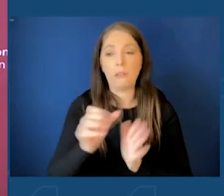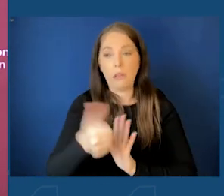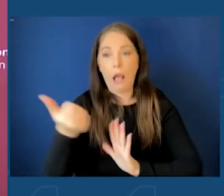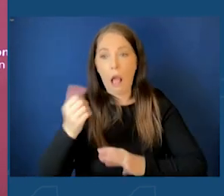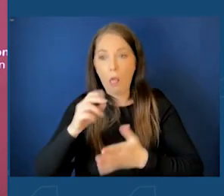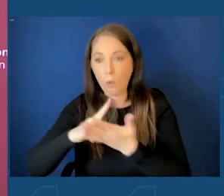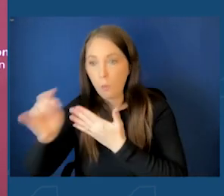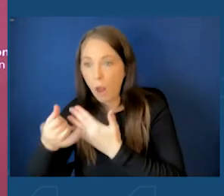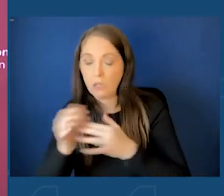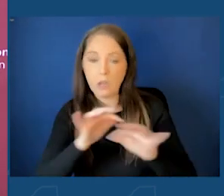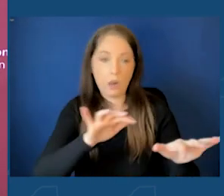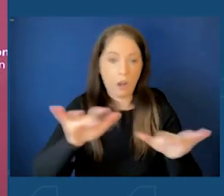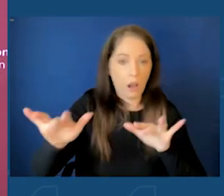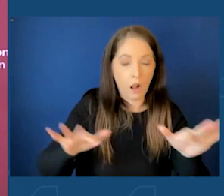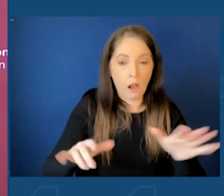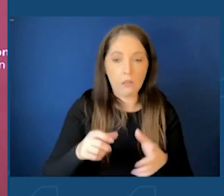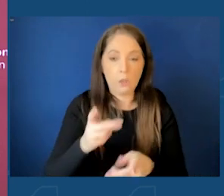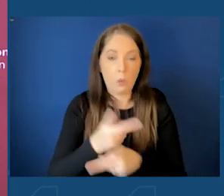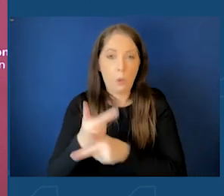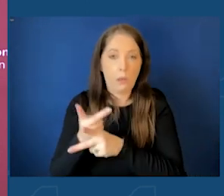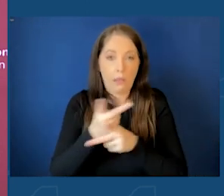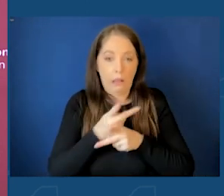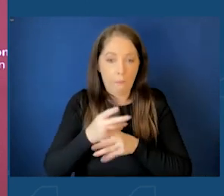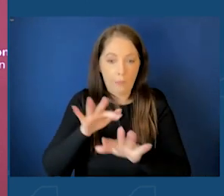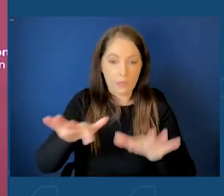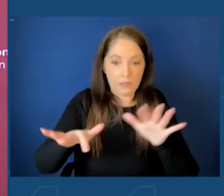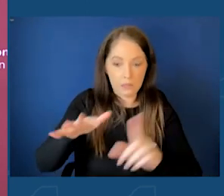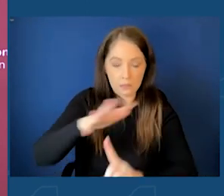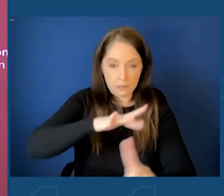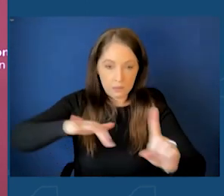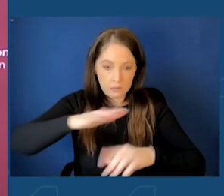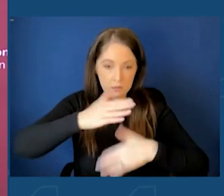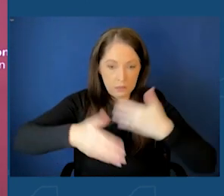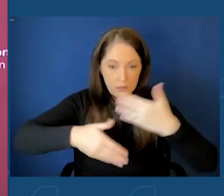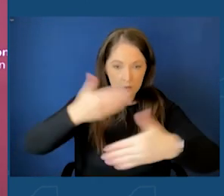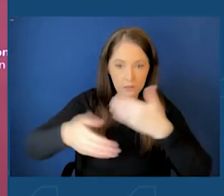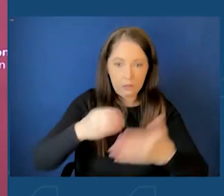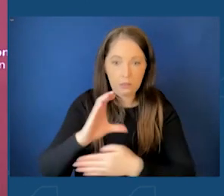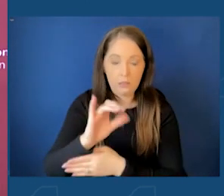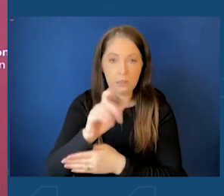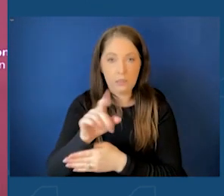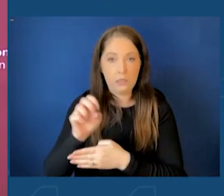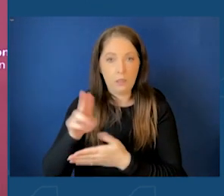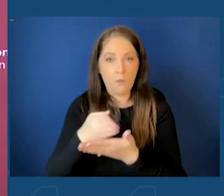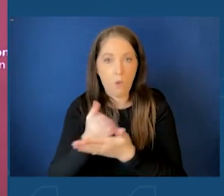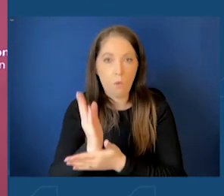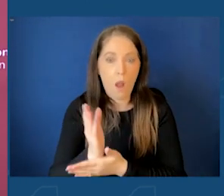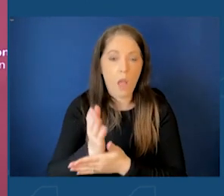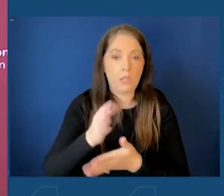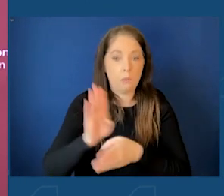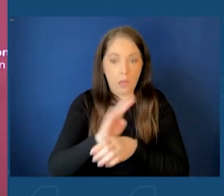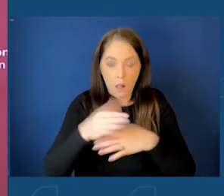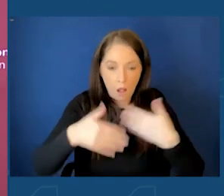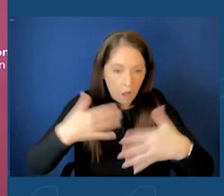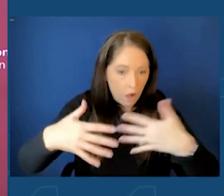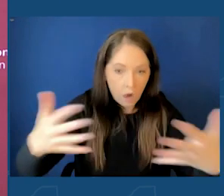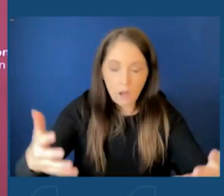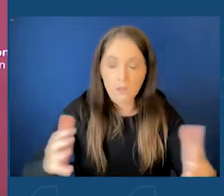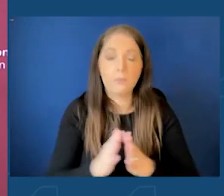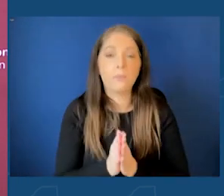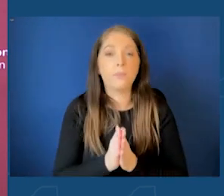keep the ecosystem and the civil rights enterprise moving forward every day. So thank you very much. I'm going to ask